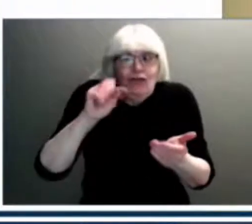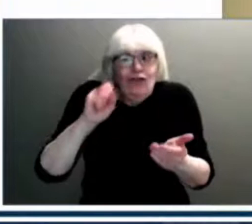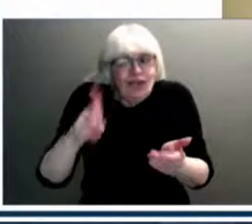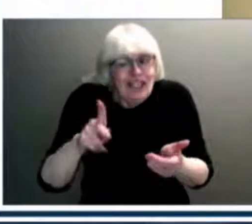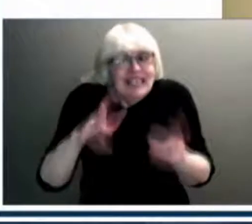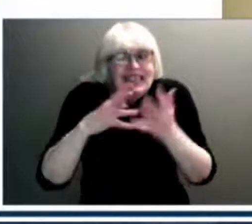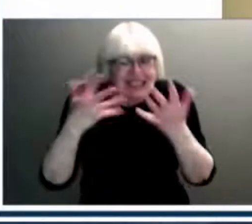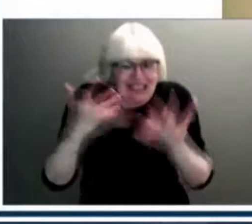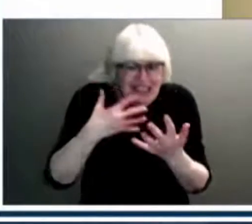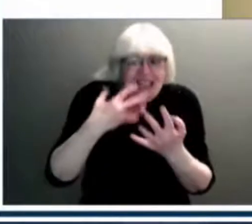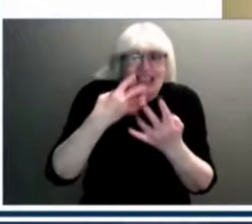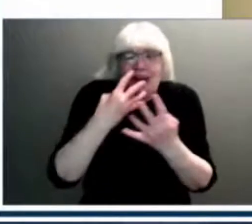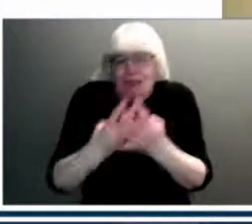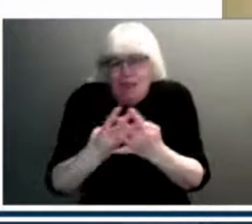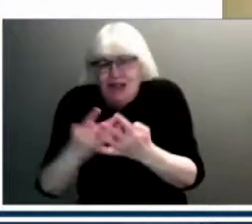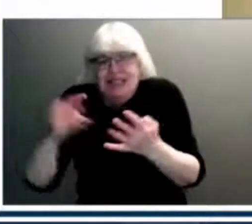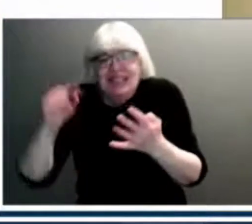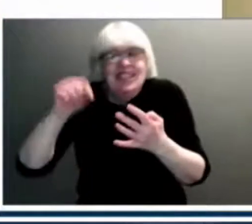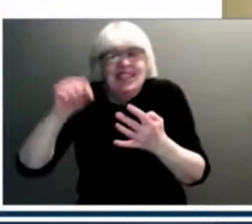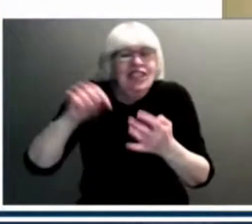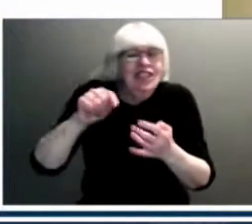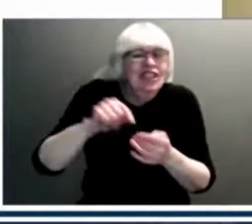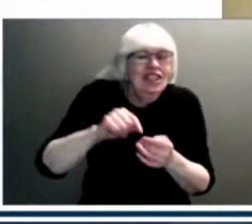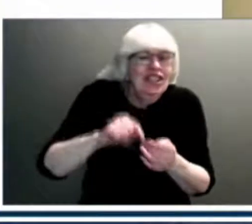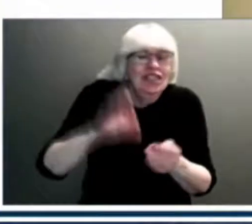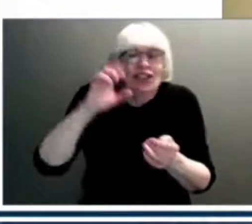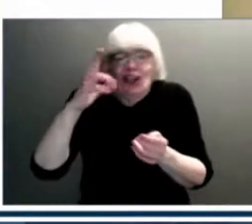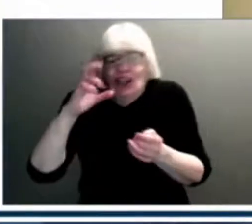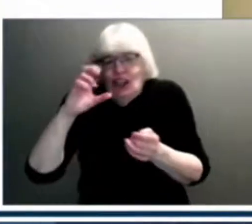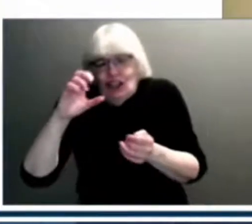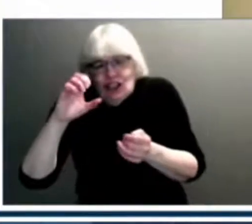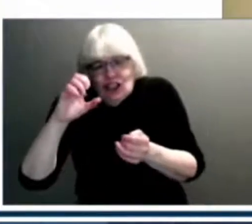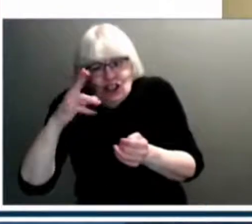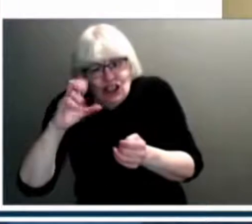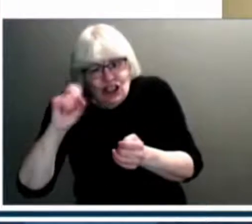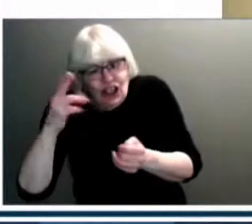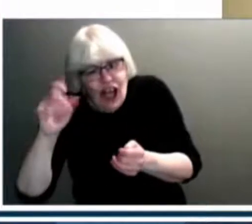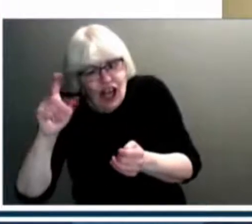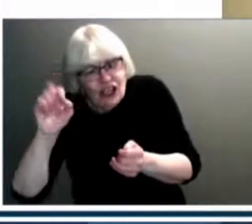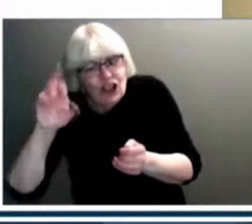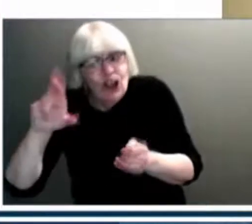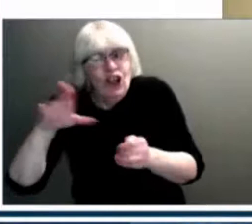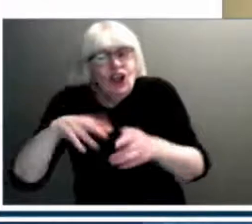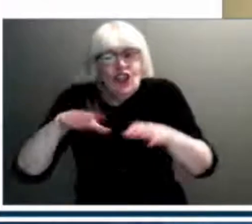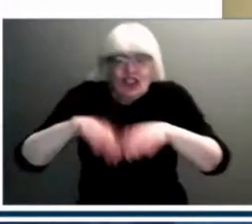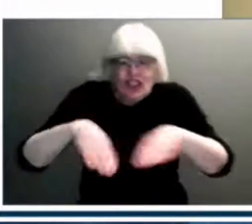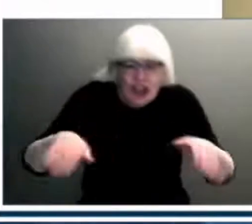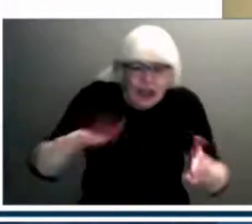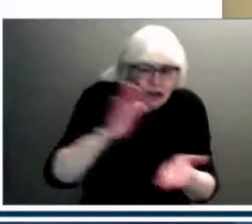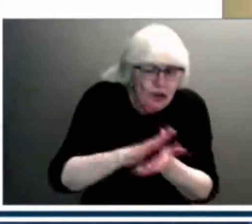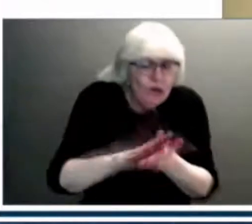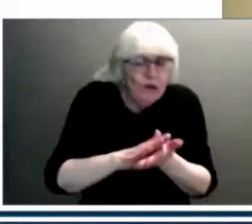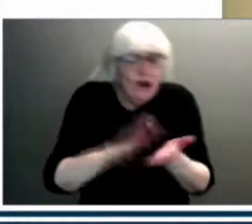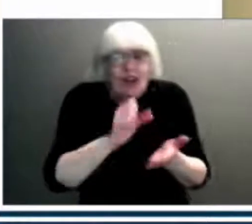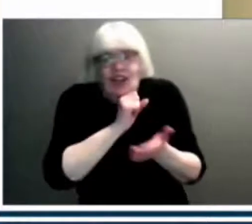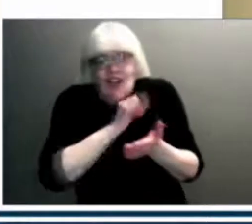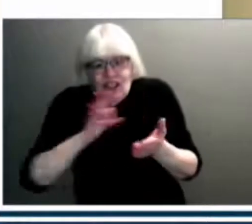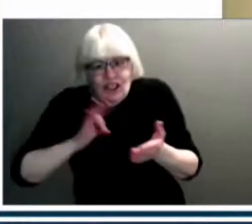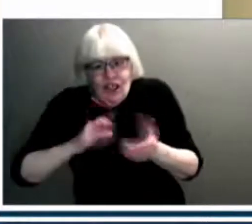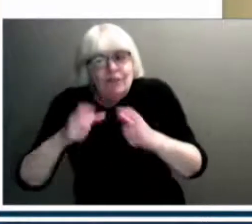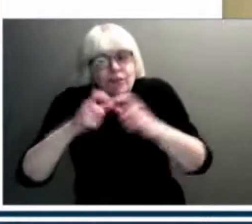shelters. School children and staff. And at community distribution centers in areas that